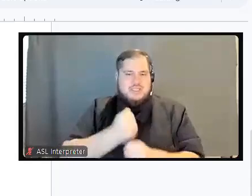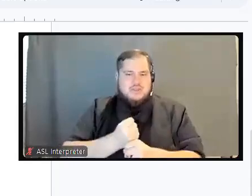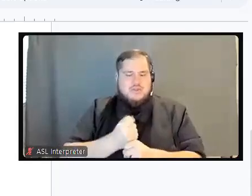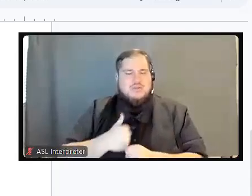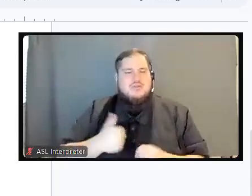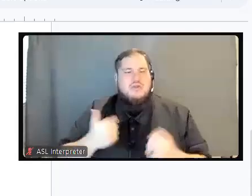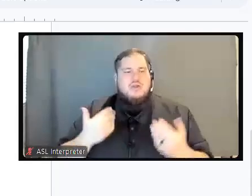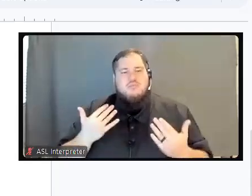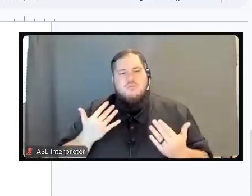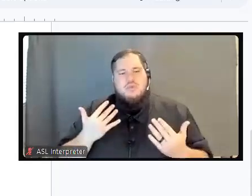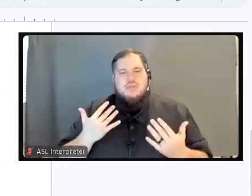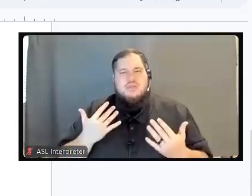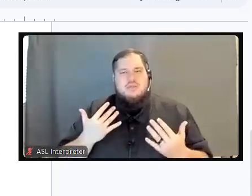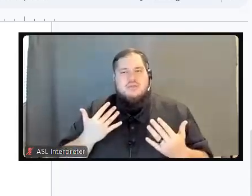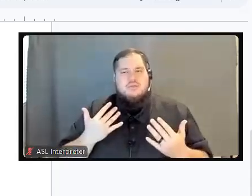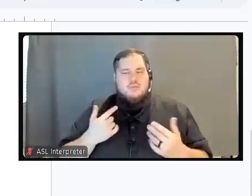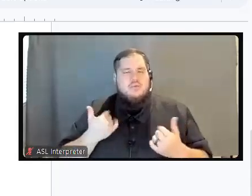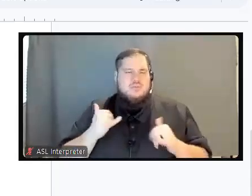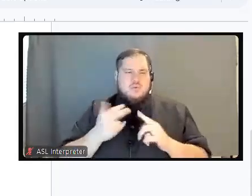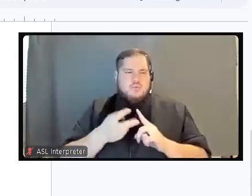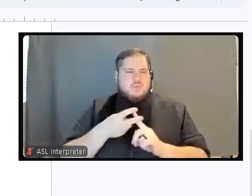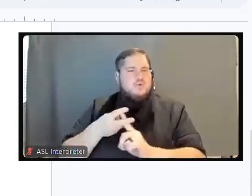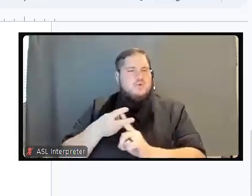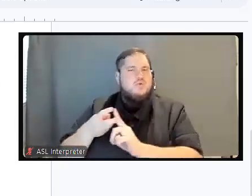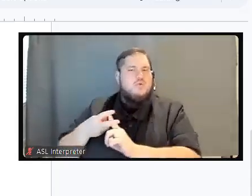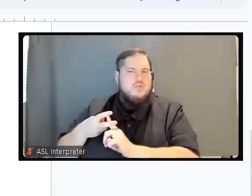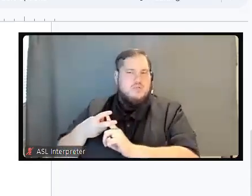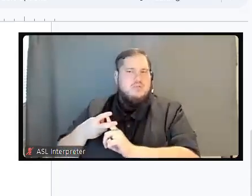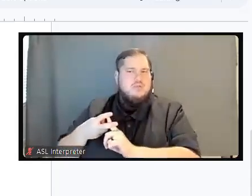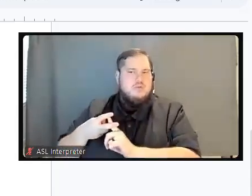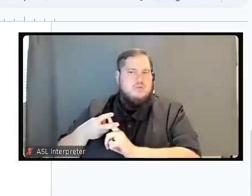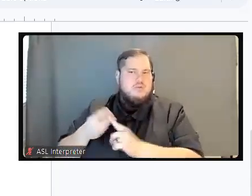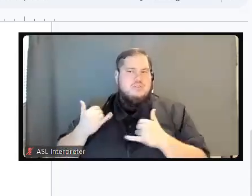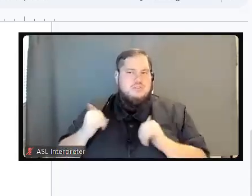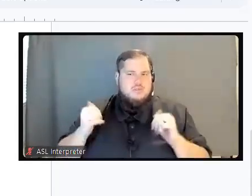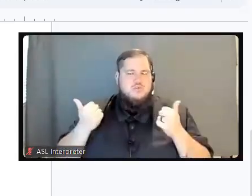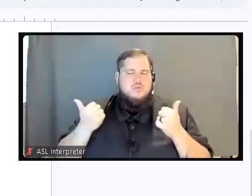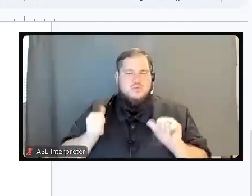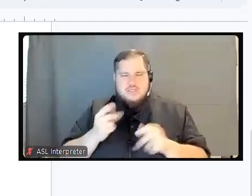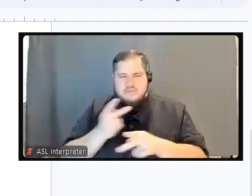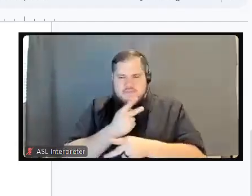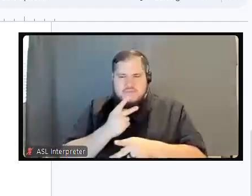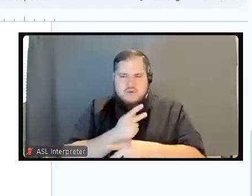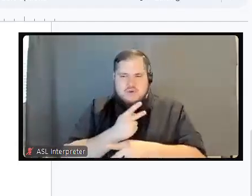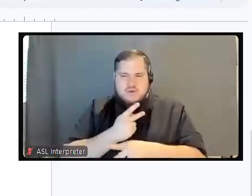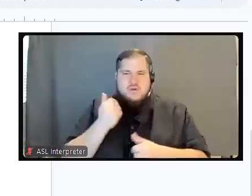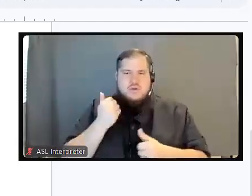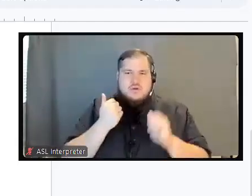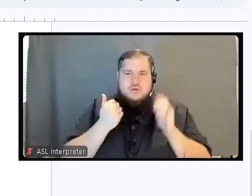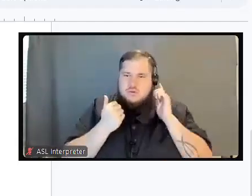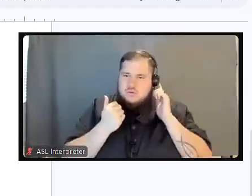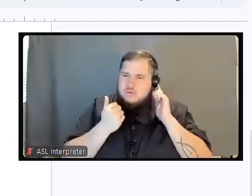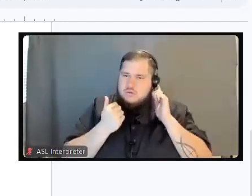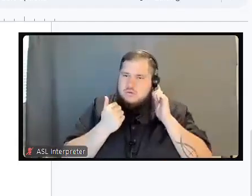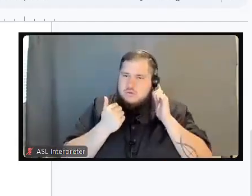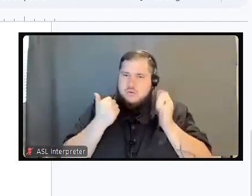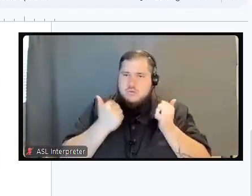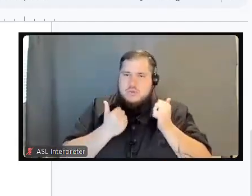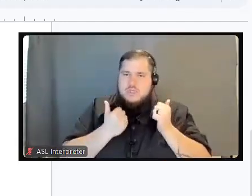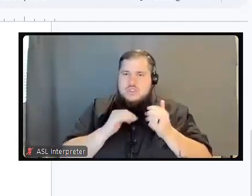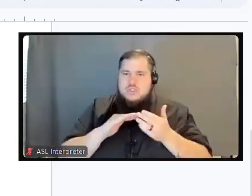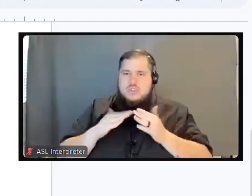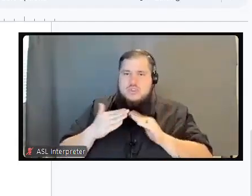so we'll be definitely still recruiting. We're still trying to figure out exactly which seats we need due to